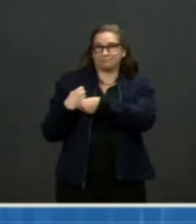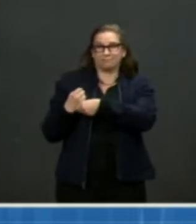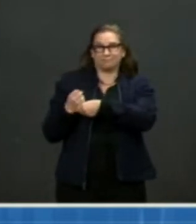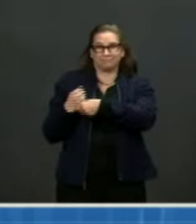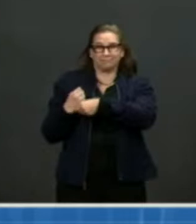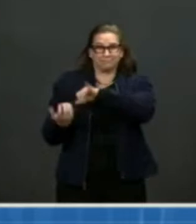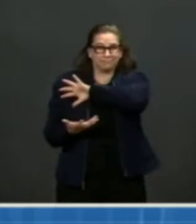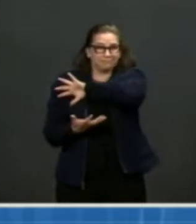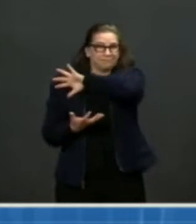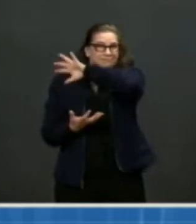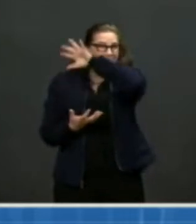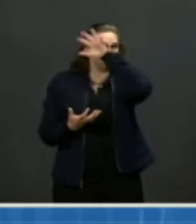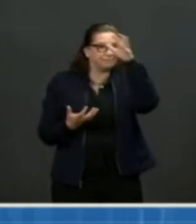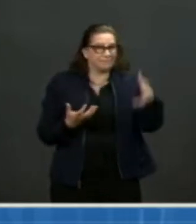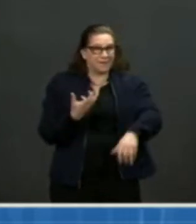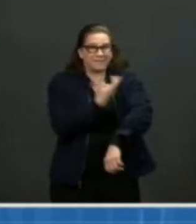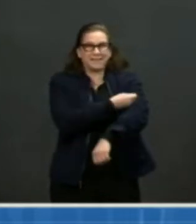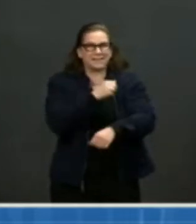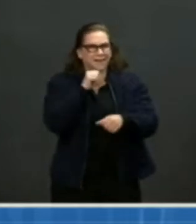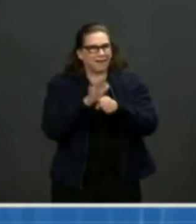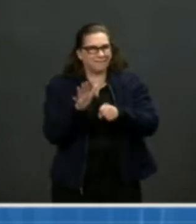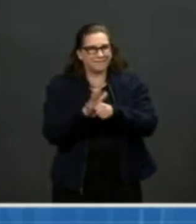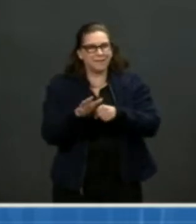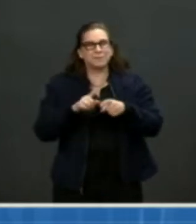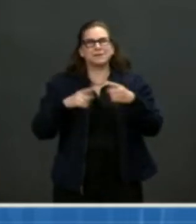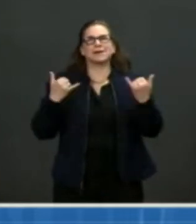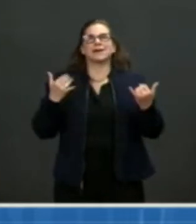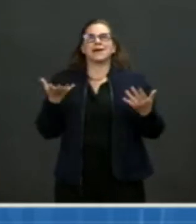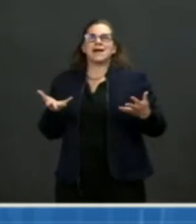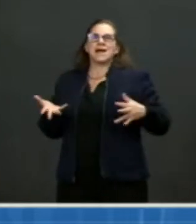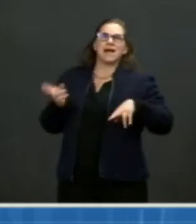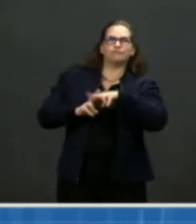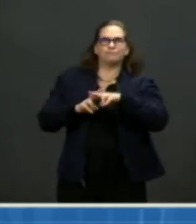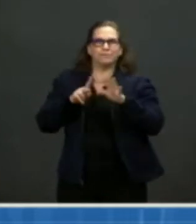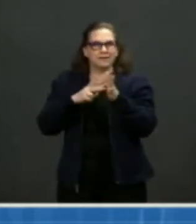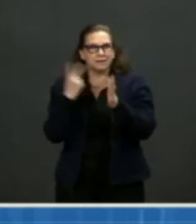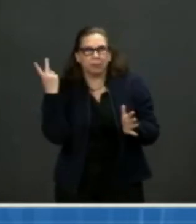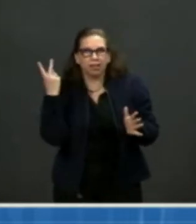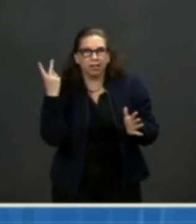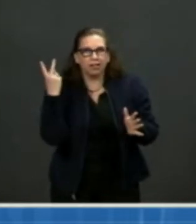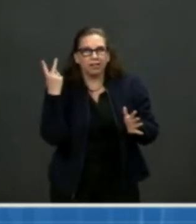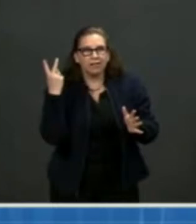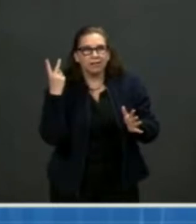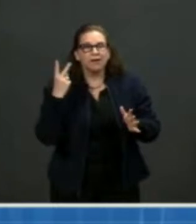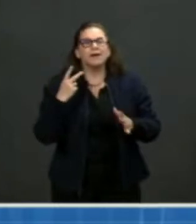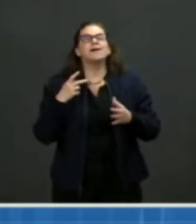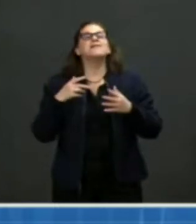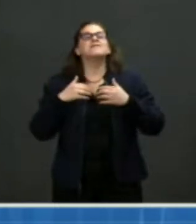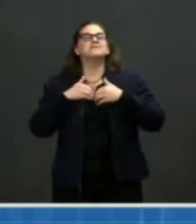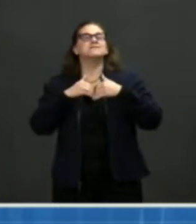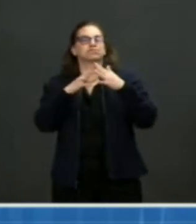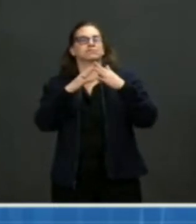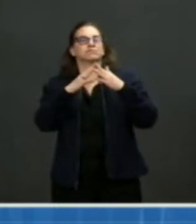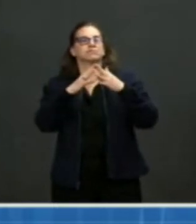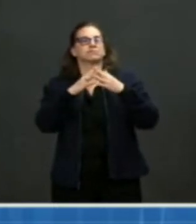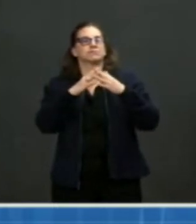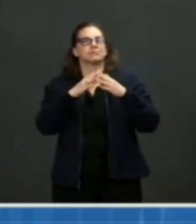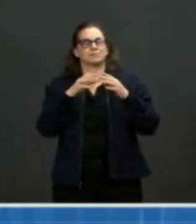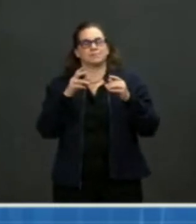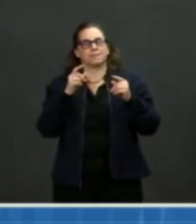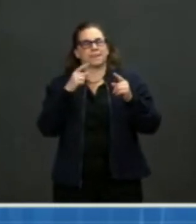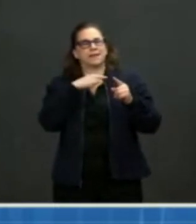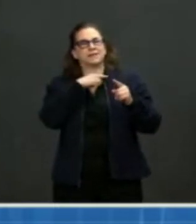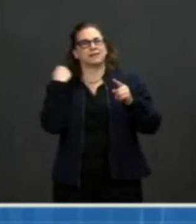vaccines to vaccinate the population, and have set up a deadline, May 1st, by which all Americans should